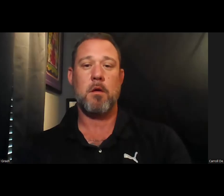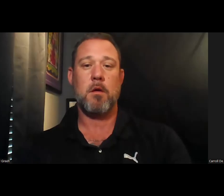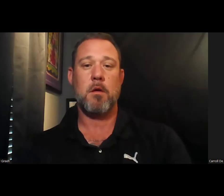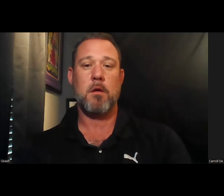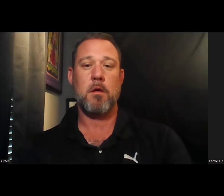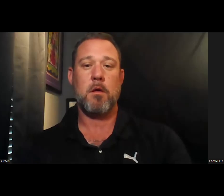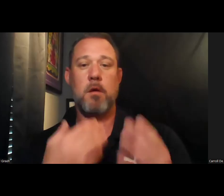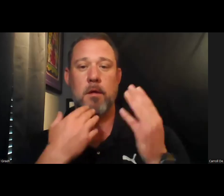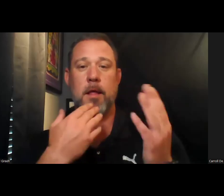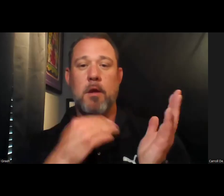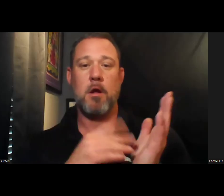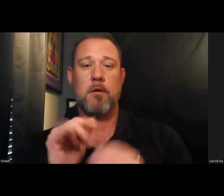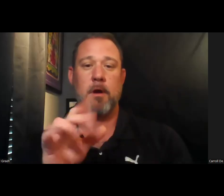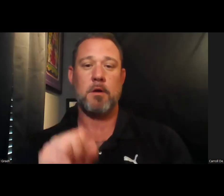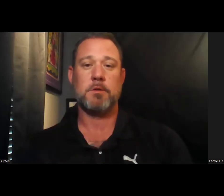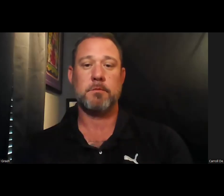Thank you, Dr. Farias.